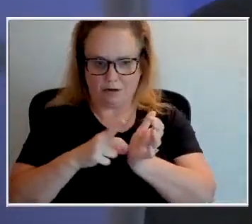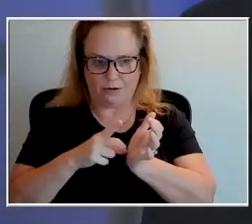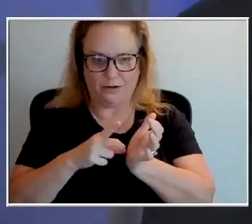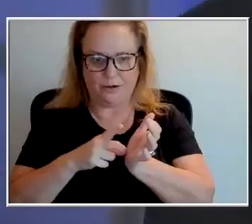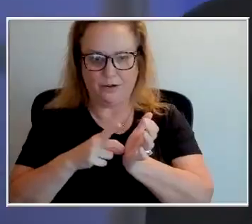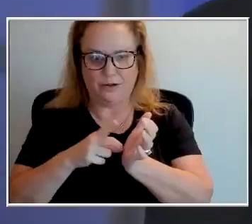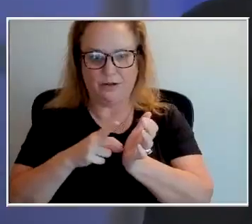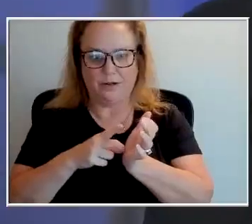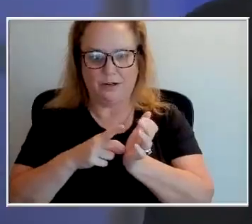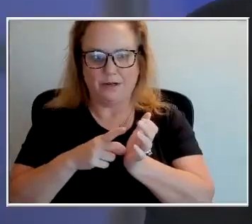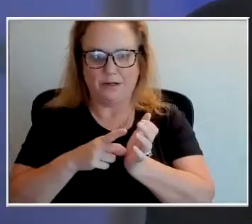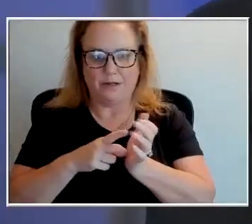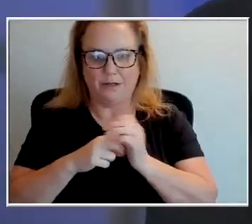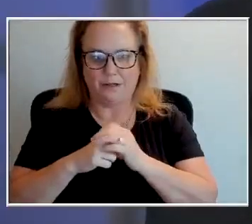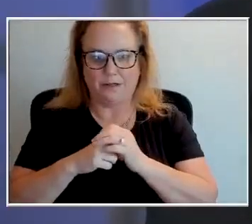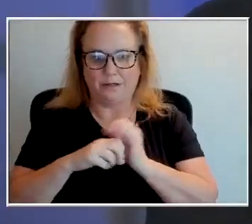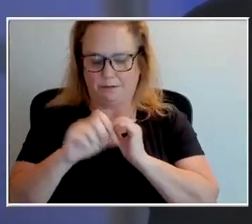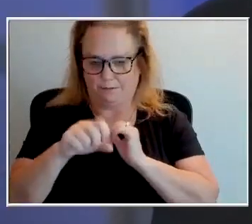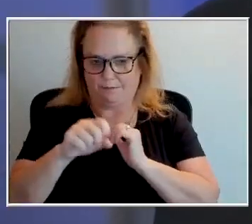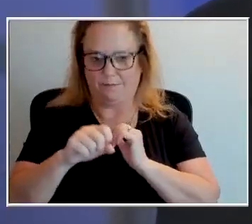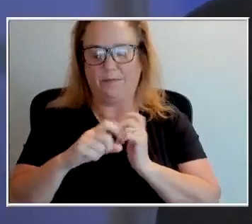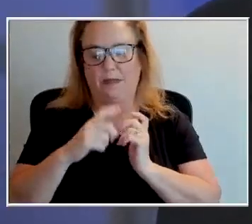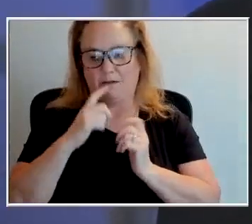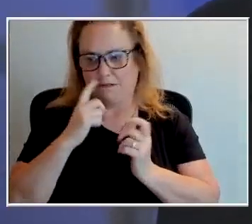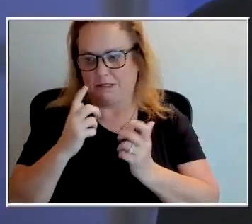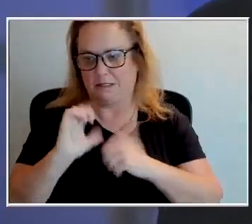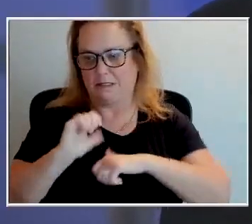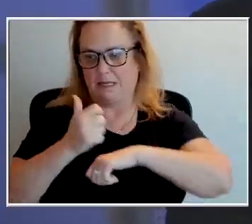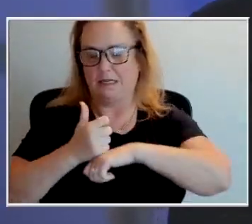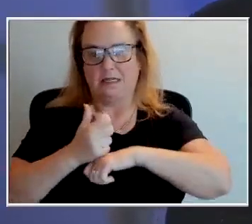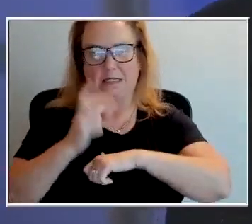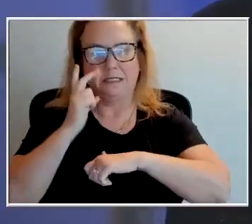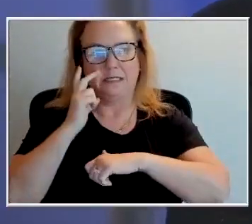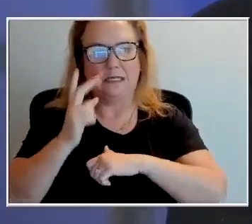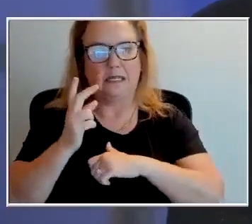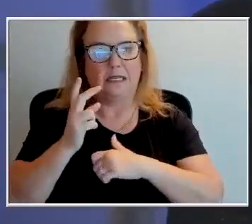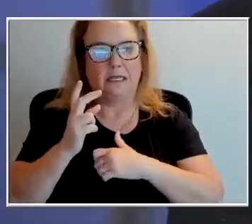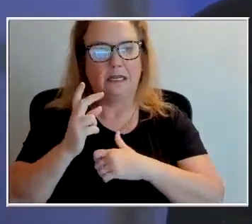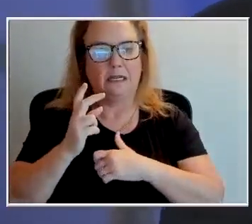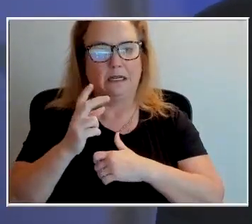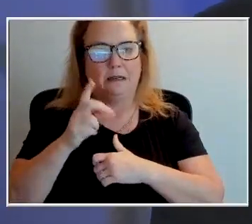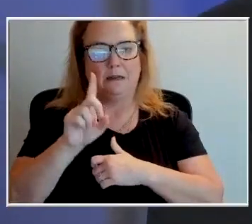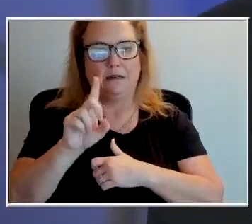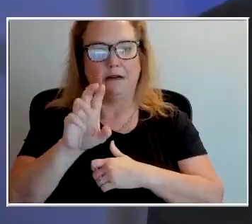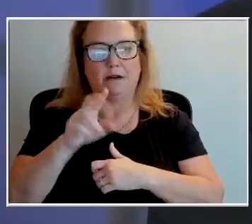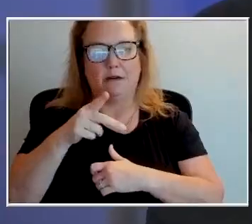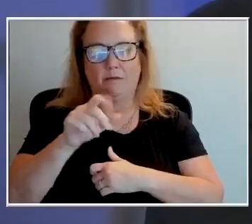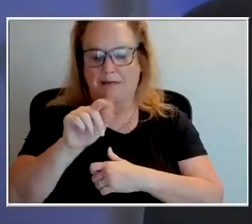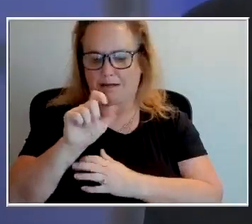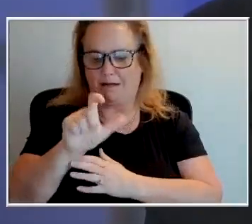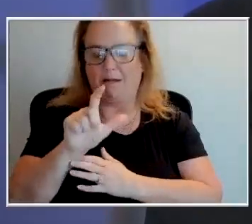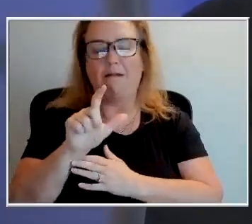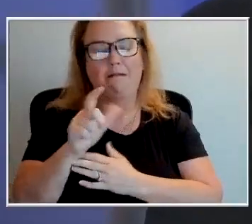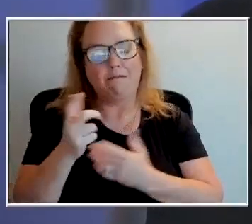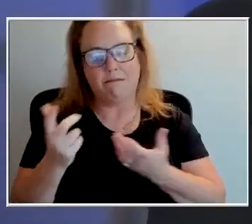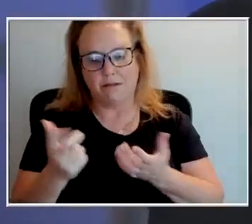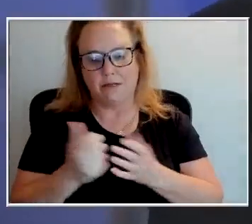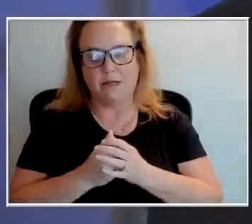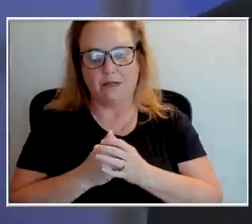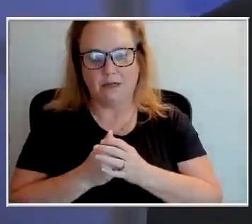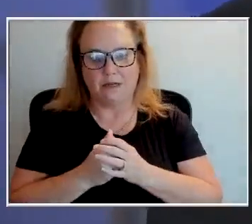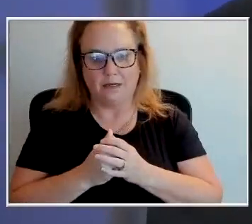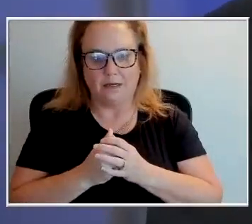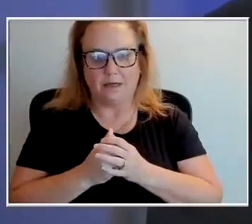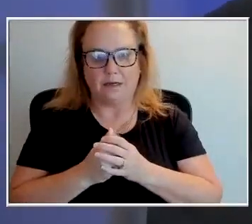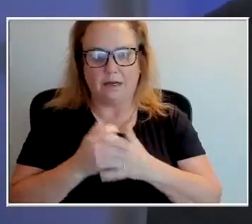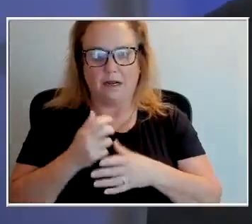guy. Well, yeah, I was set to go see Vip Patel. Okay. And I got the